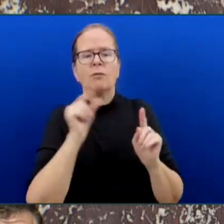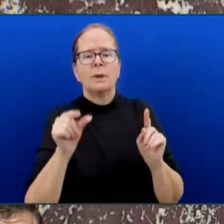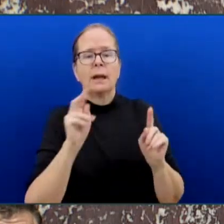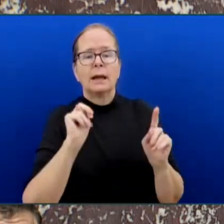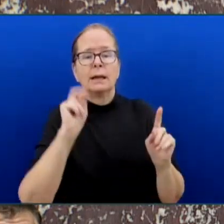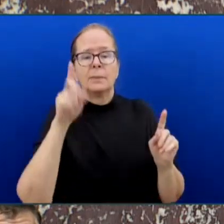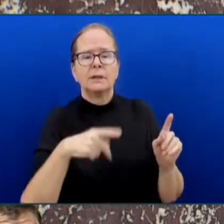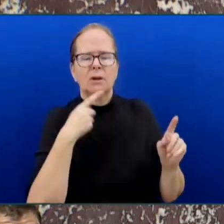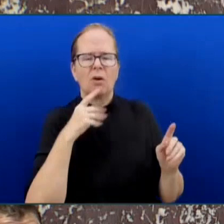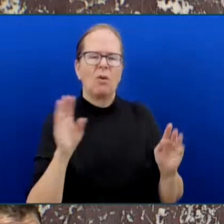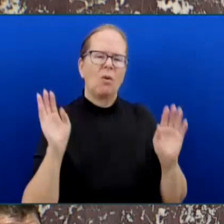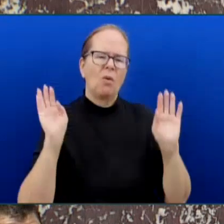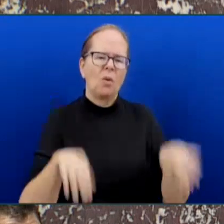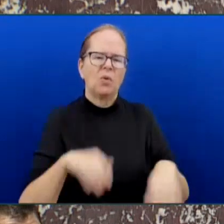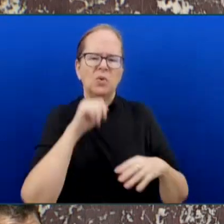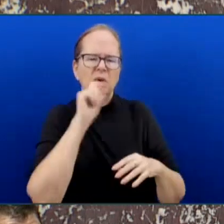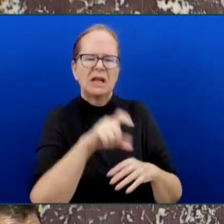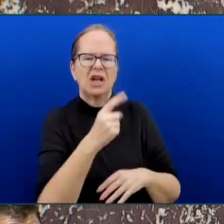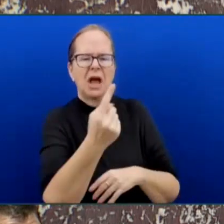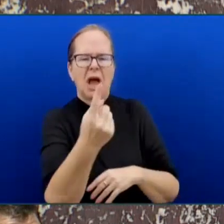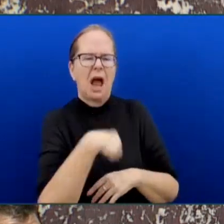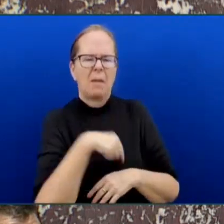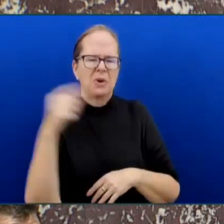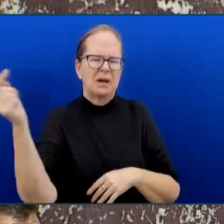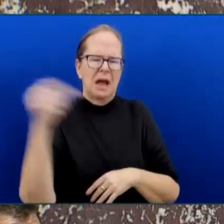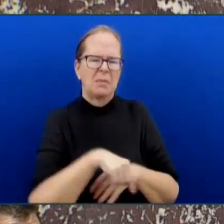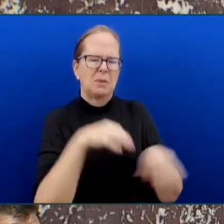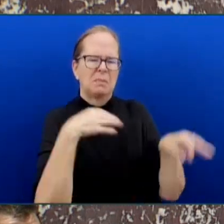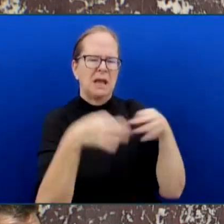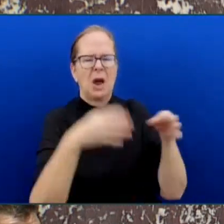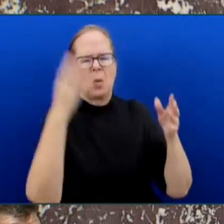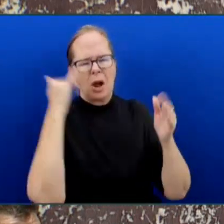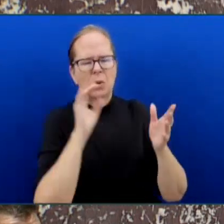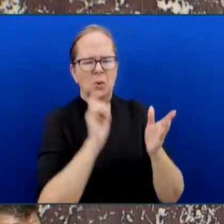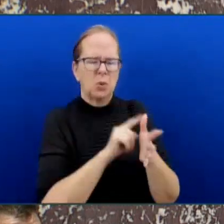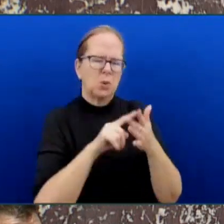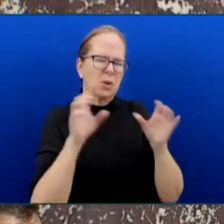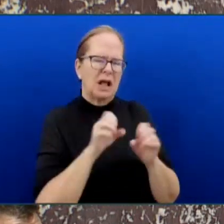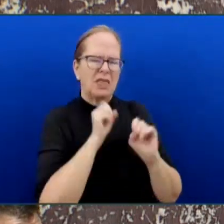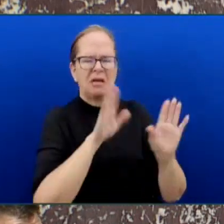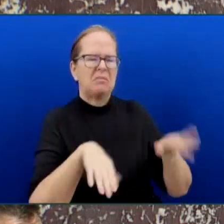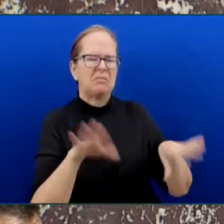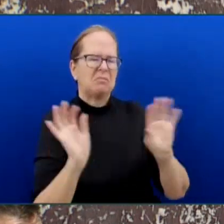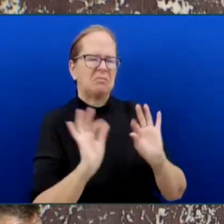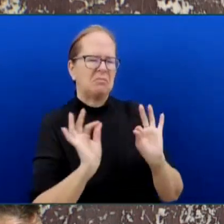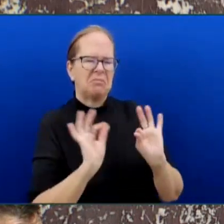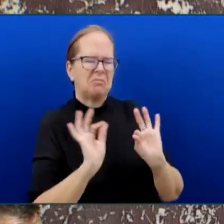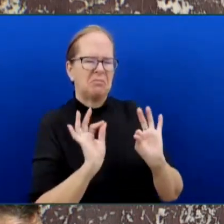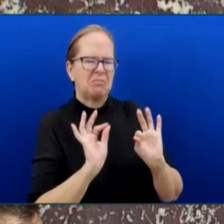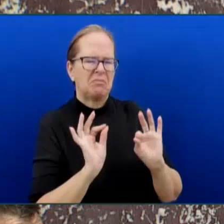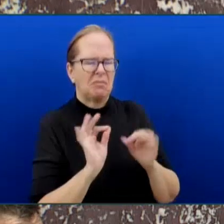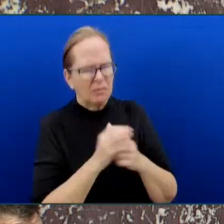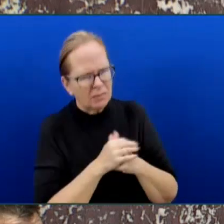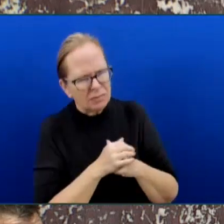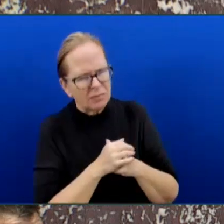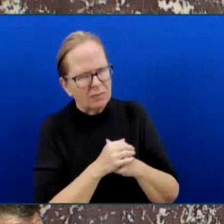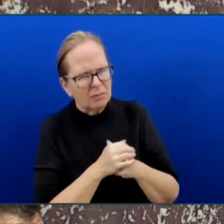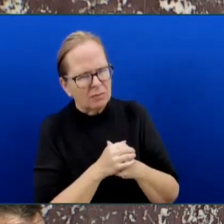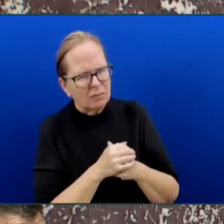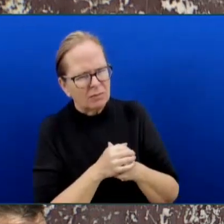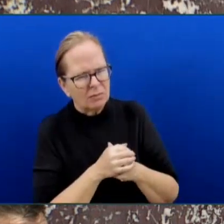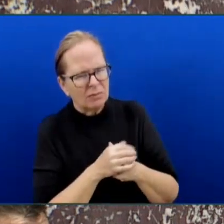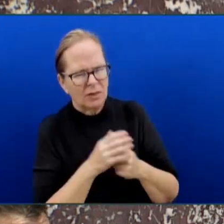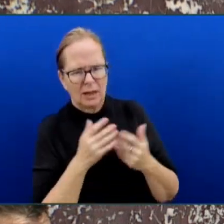explain why there's been 0 action taken on the audit results for Indigenous youth in